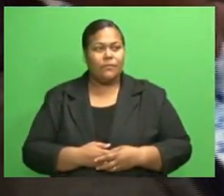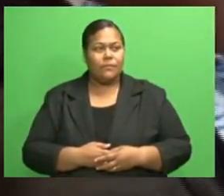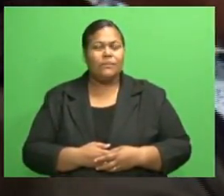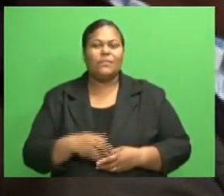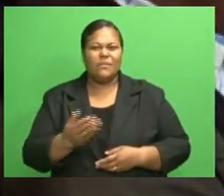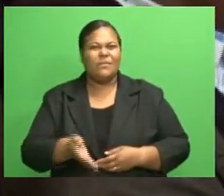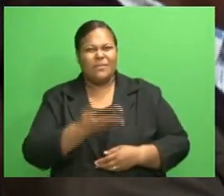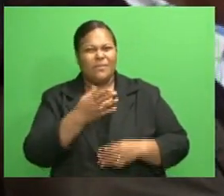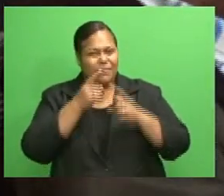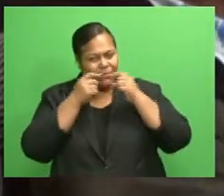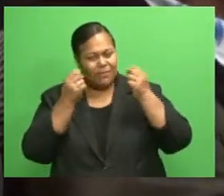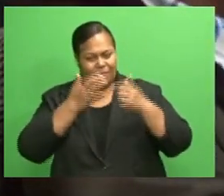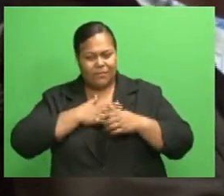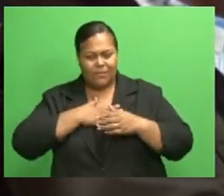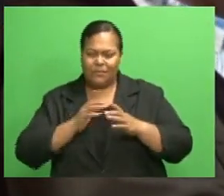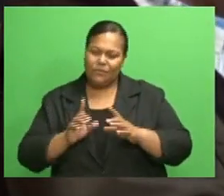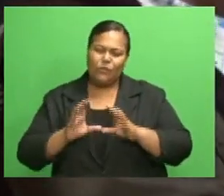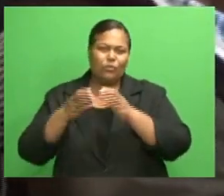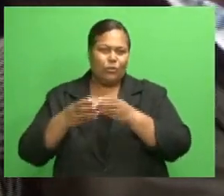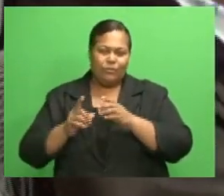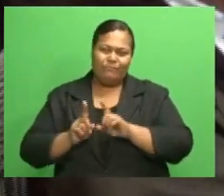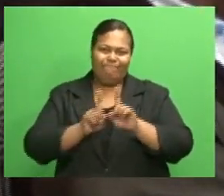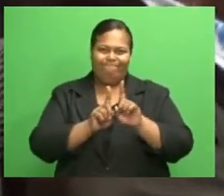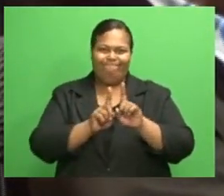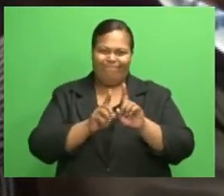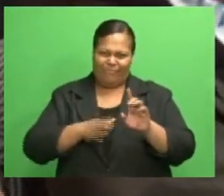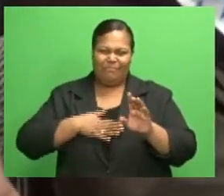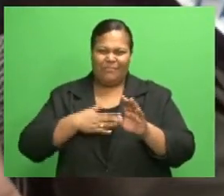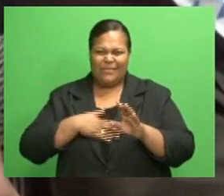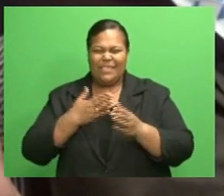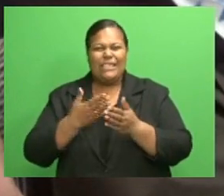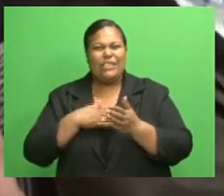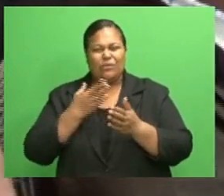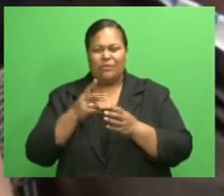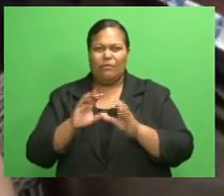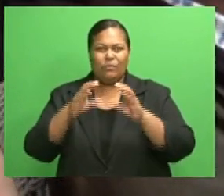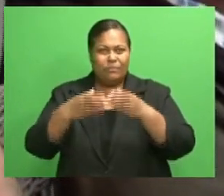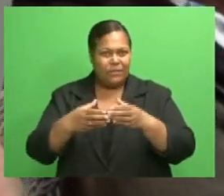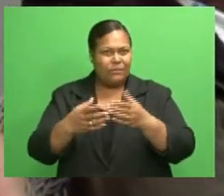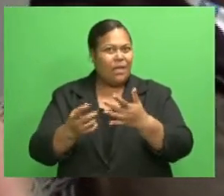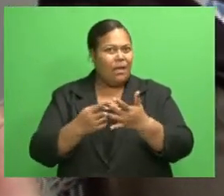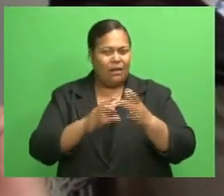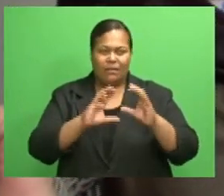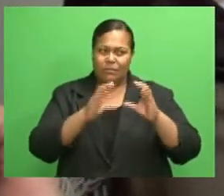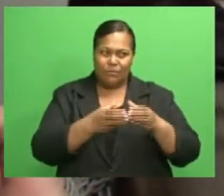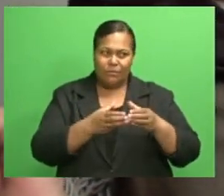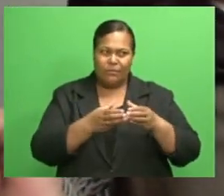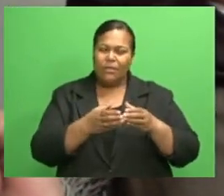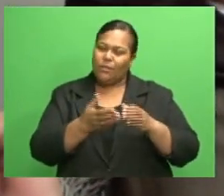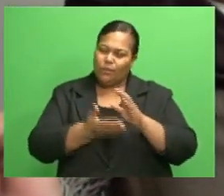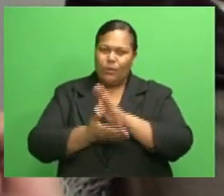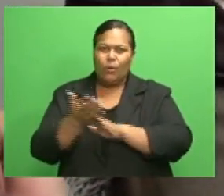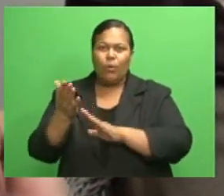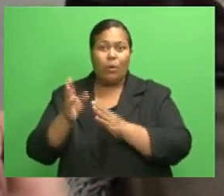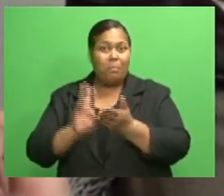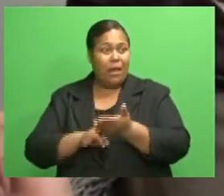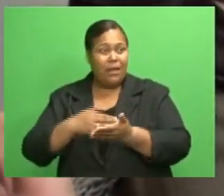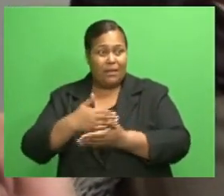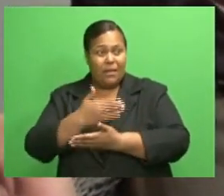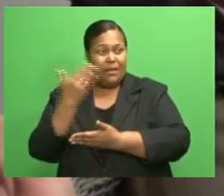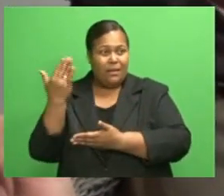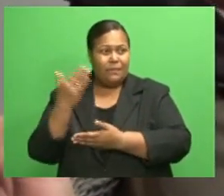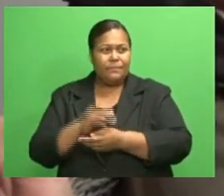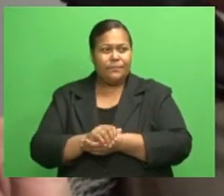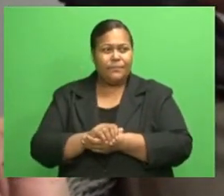sir? Another party. Another party told me they were going on Monday. He said if they didn't ask me,